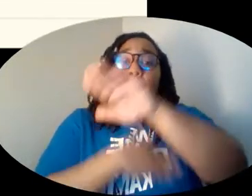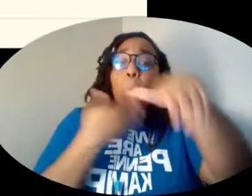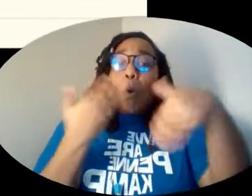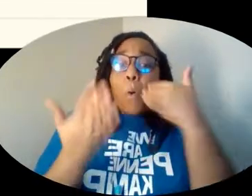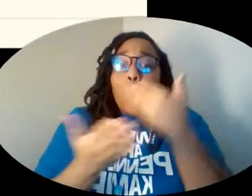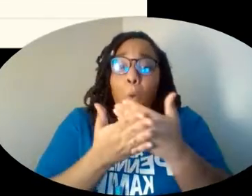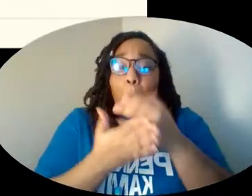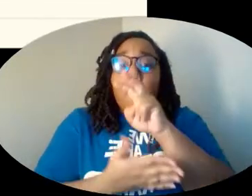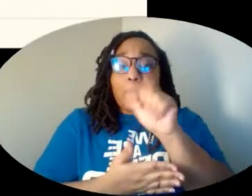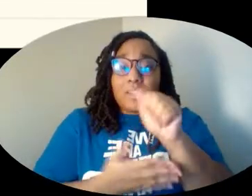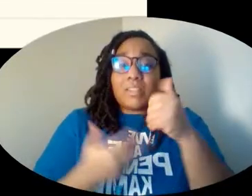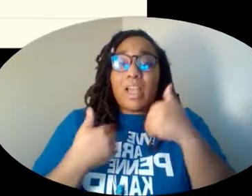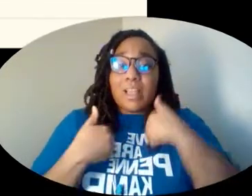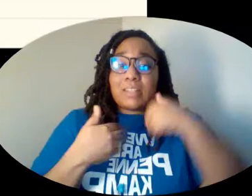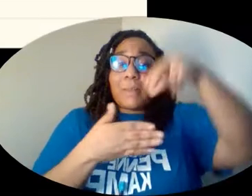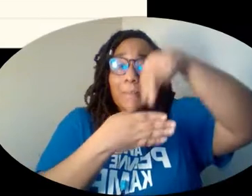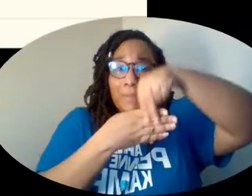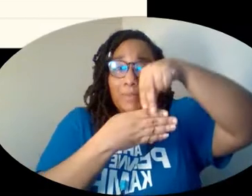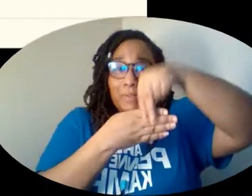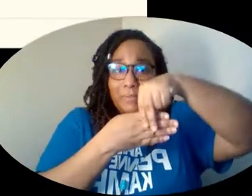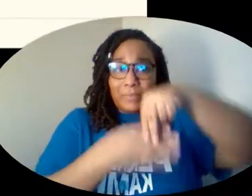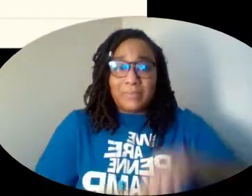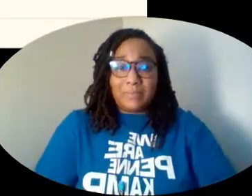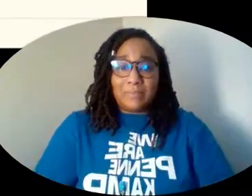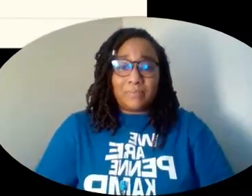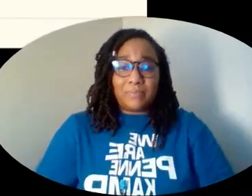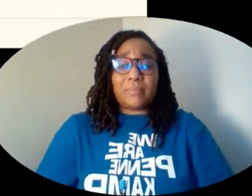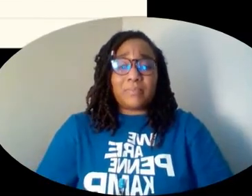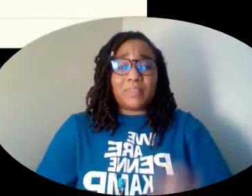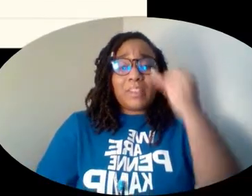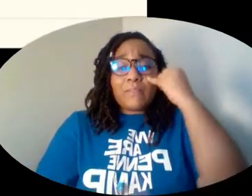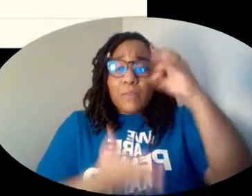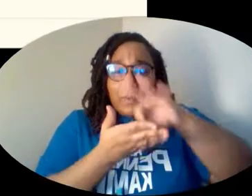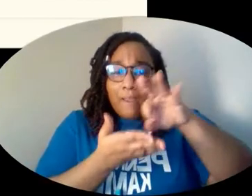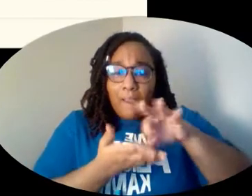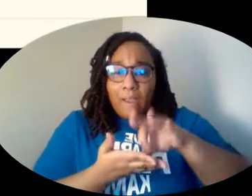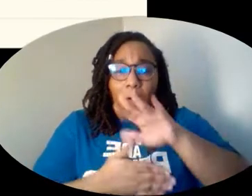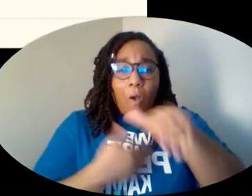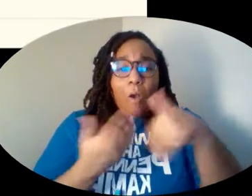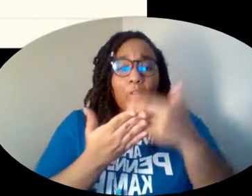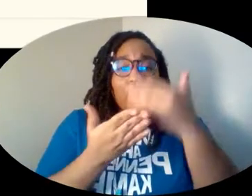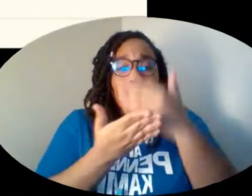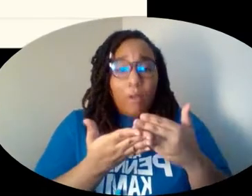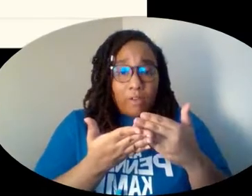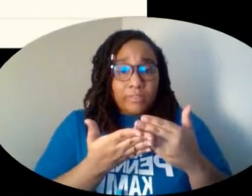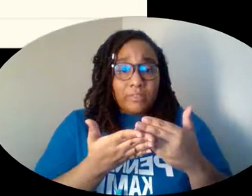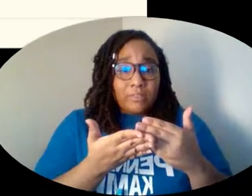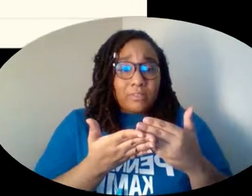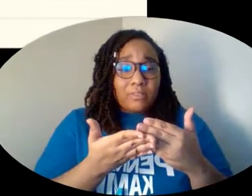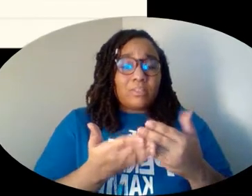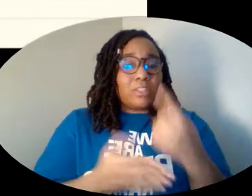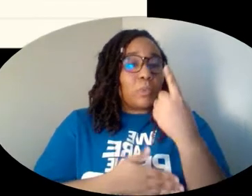whole pizza has paper clips. If you count all the parts of a whole, you get 1